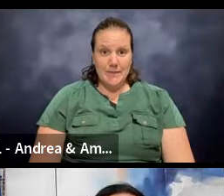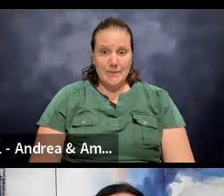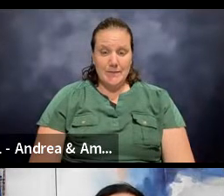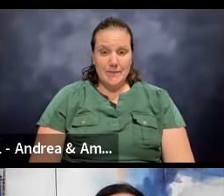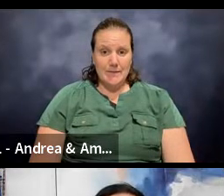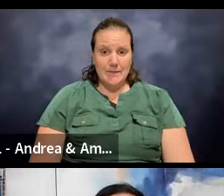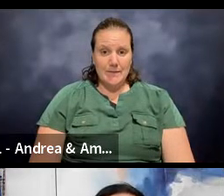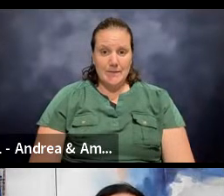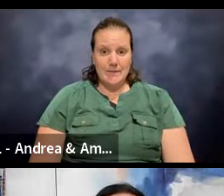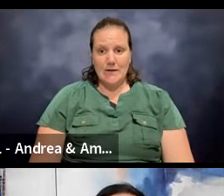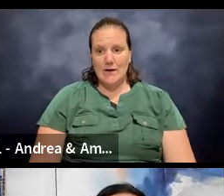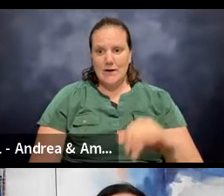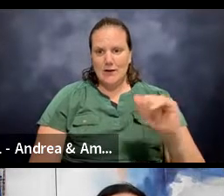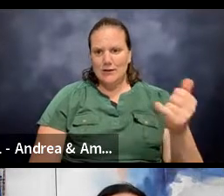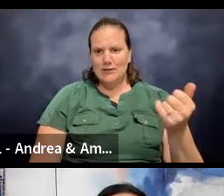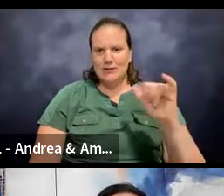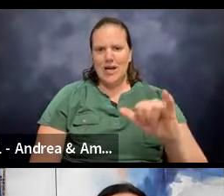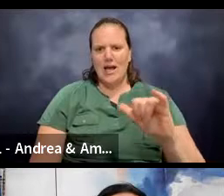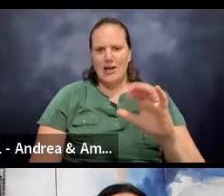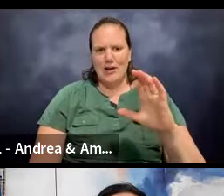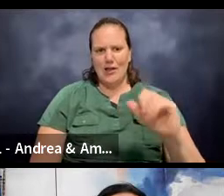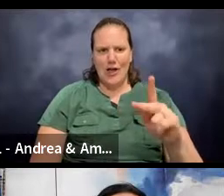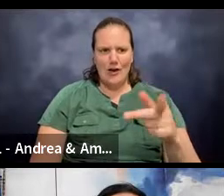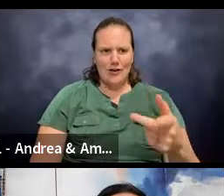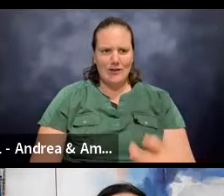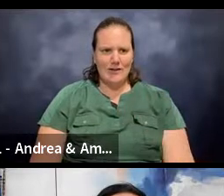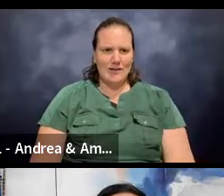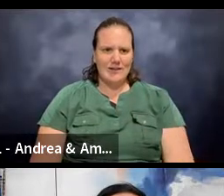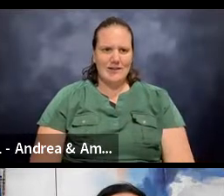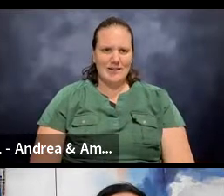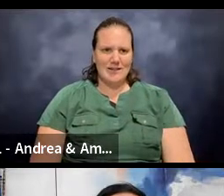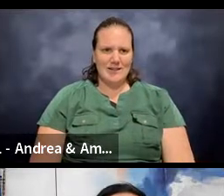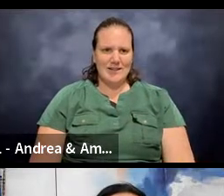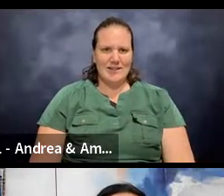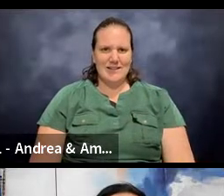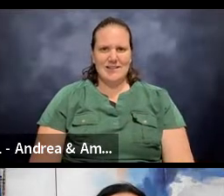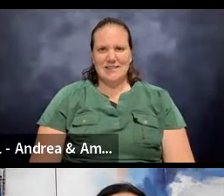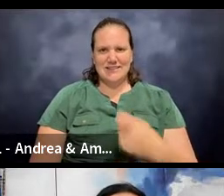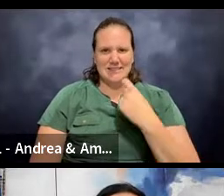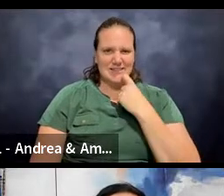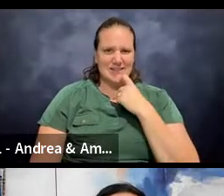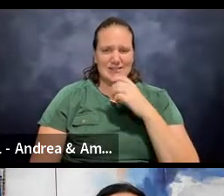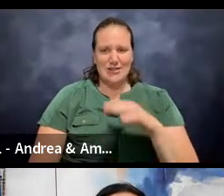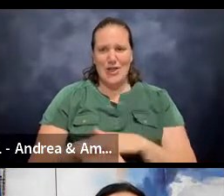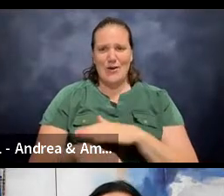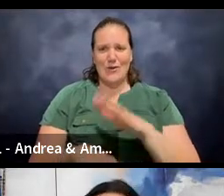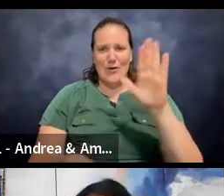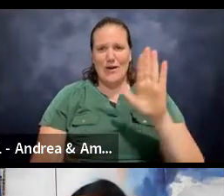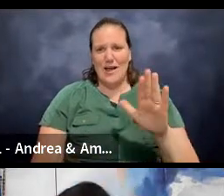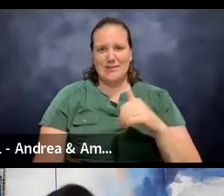What about Jay? Jay Clark. No, I was just slow to lower my hand. Sorry.